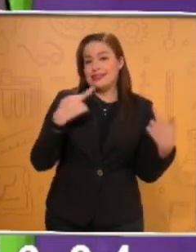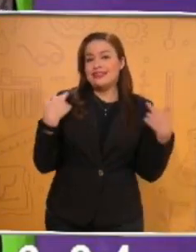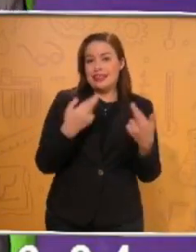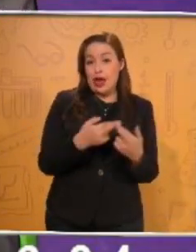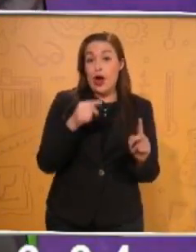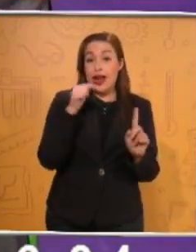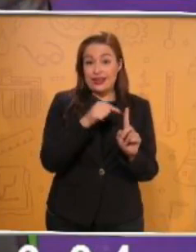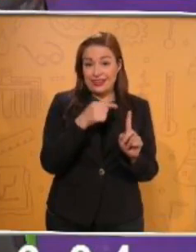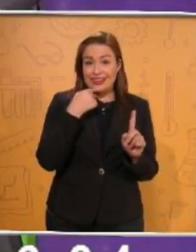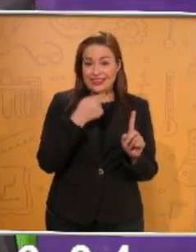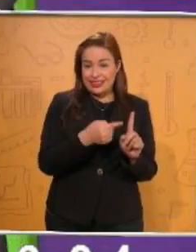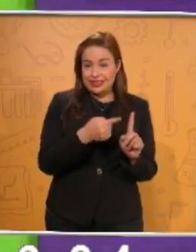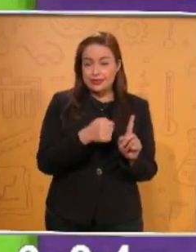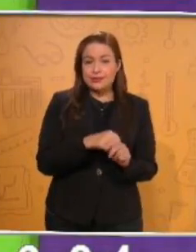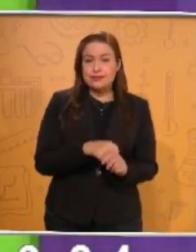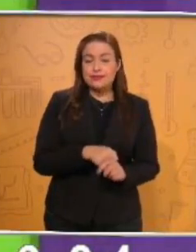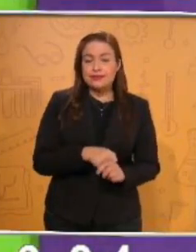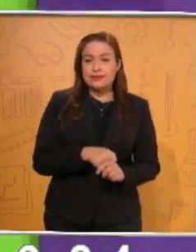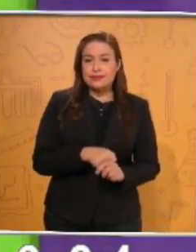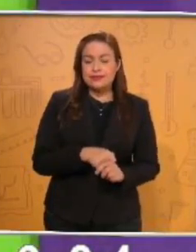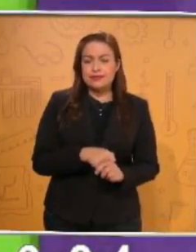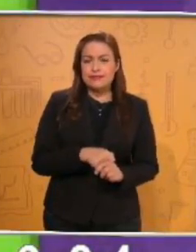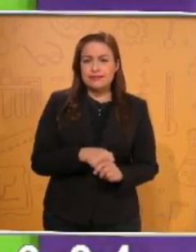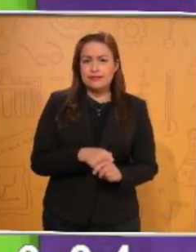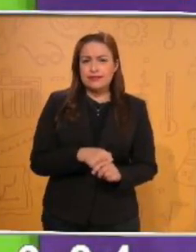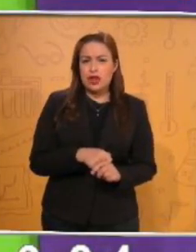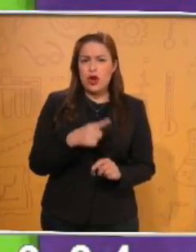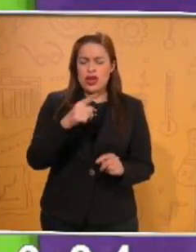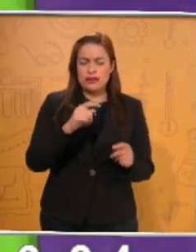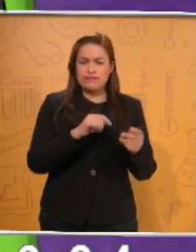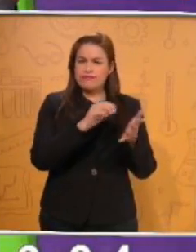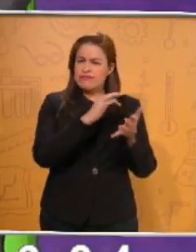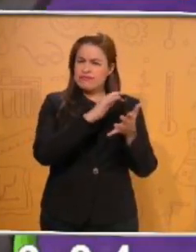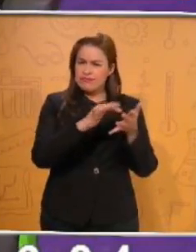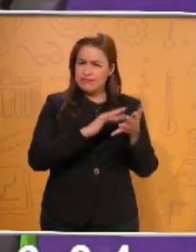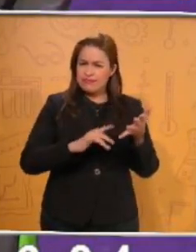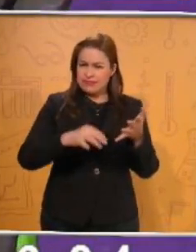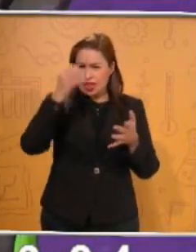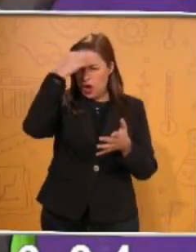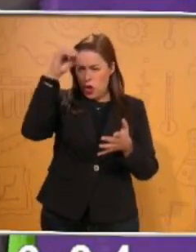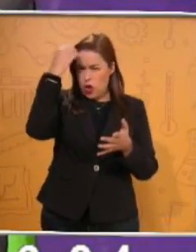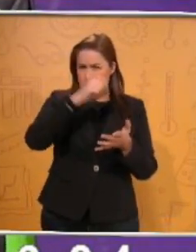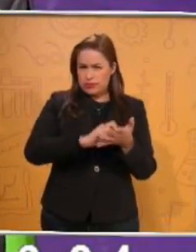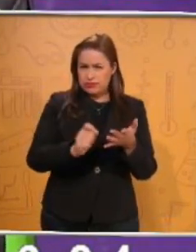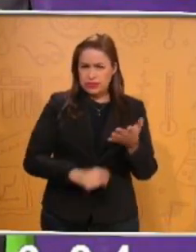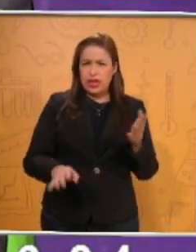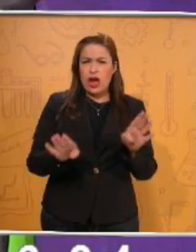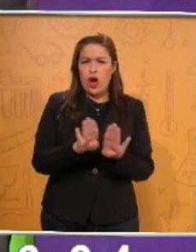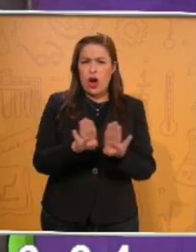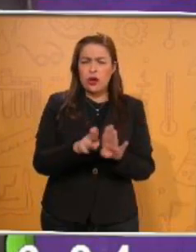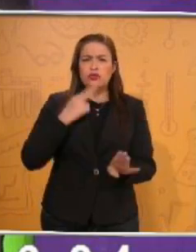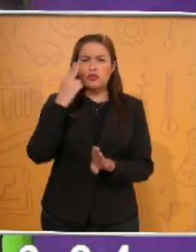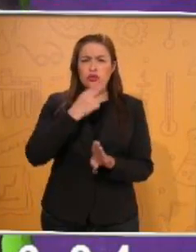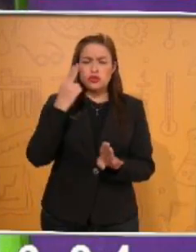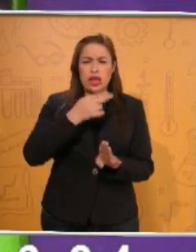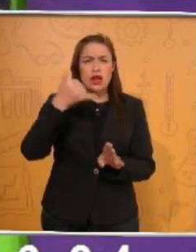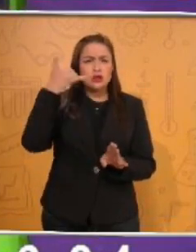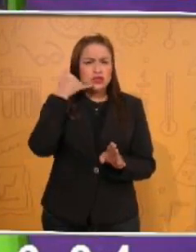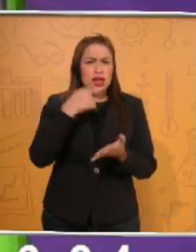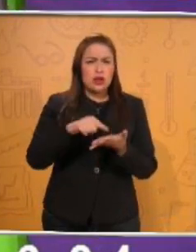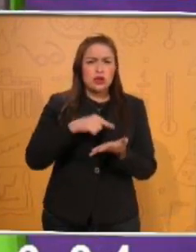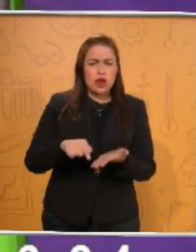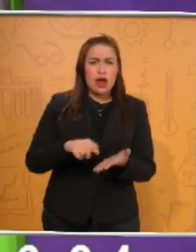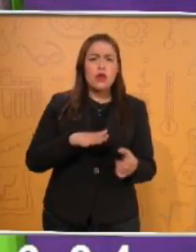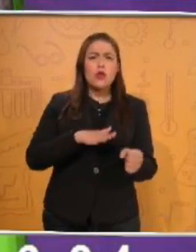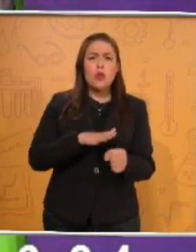Spanish teacher, the article about the use of smartphones. What could be